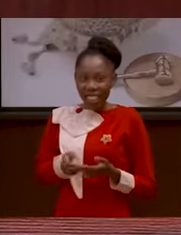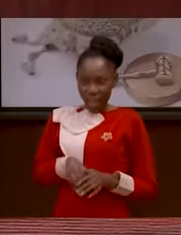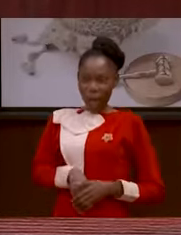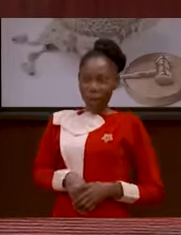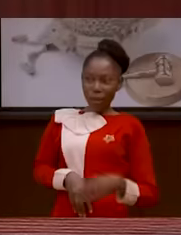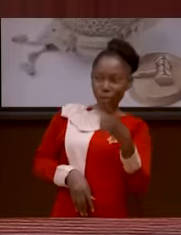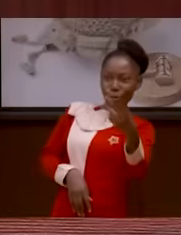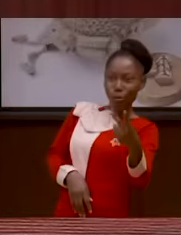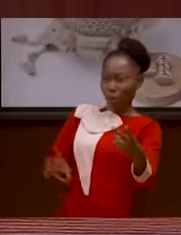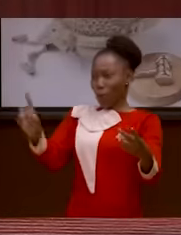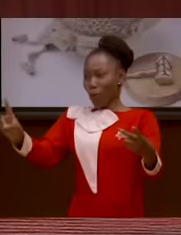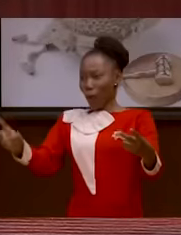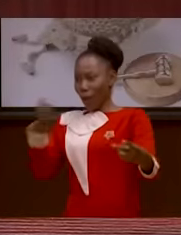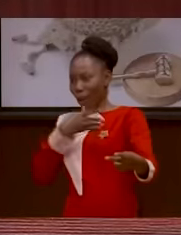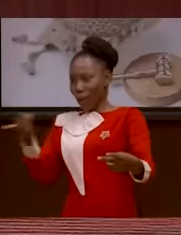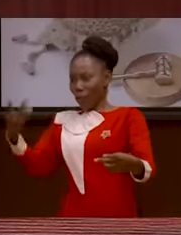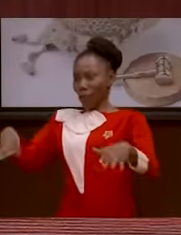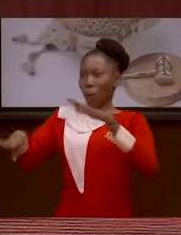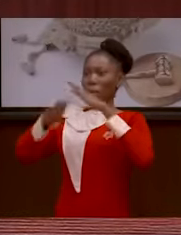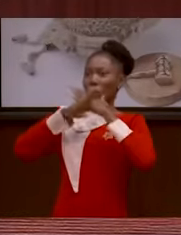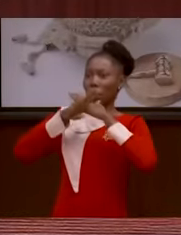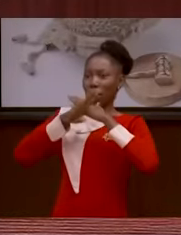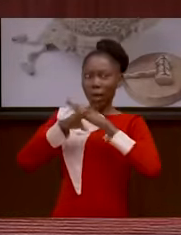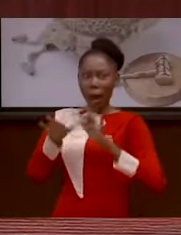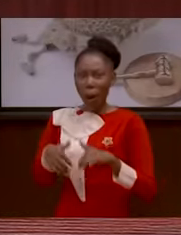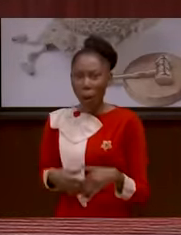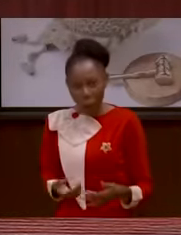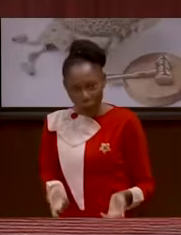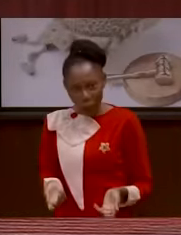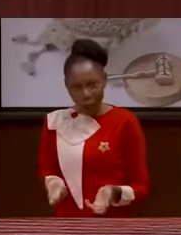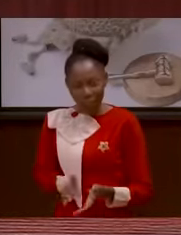Two are with her, one is with you, and you are blocking each other. The other block me, I can't get that.